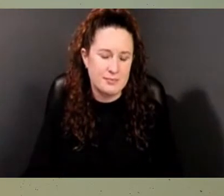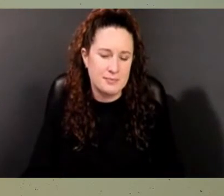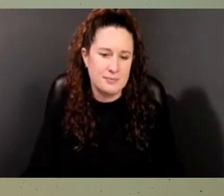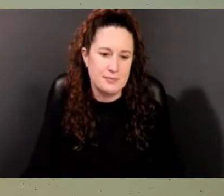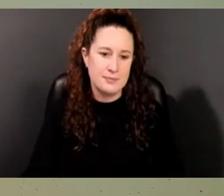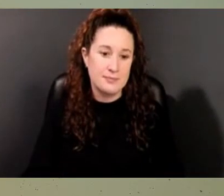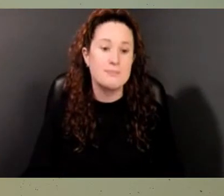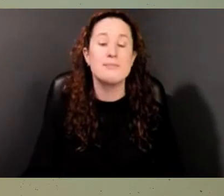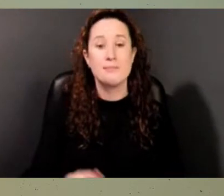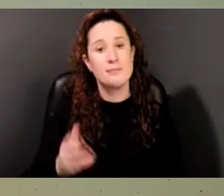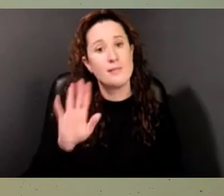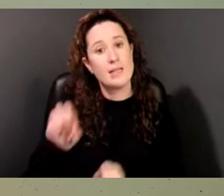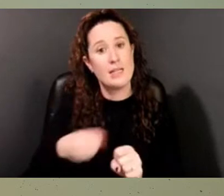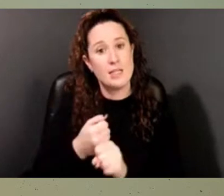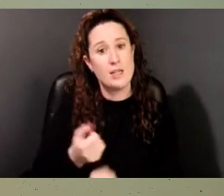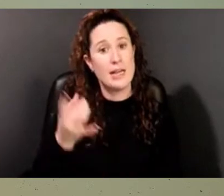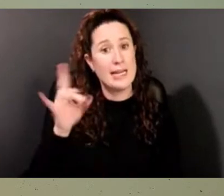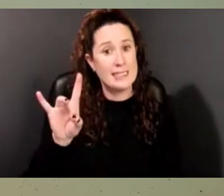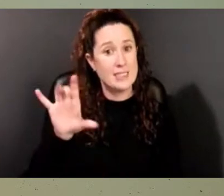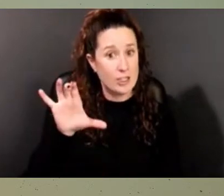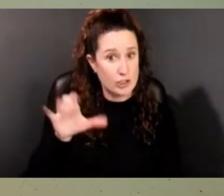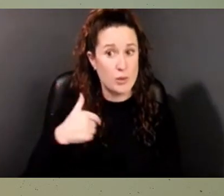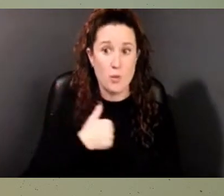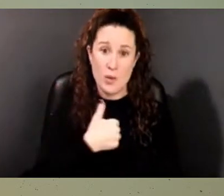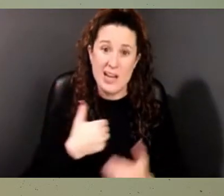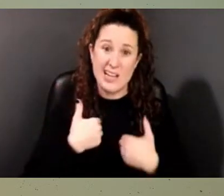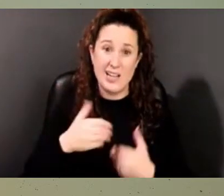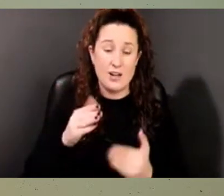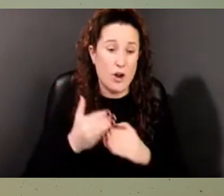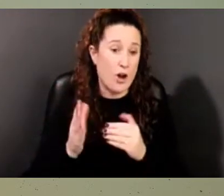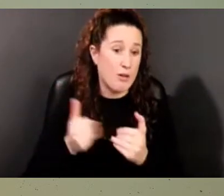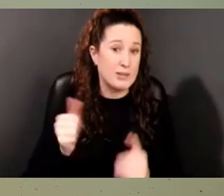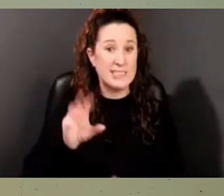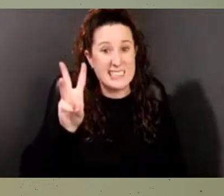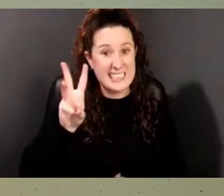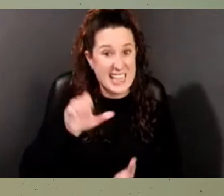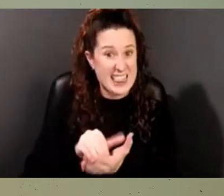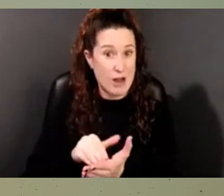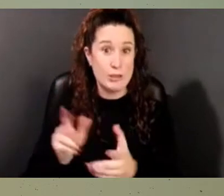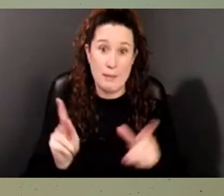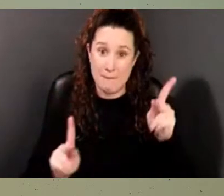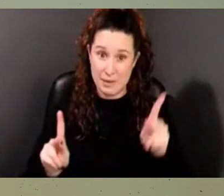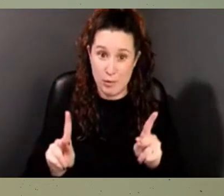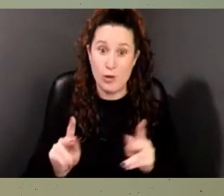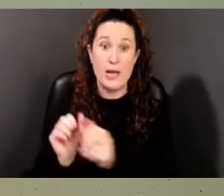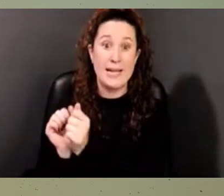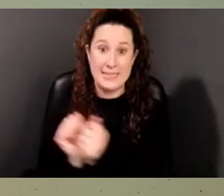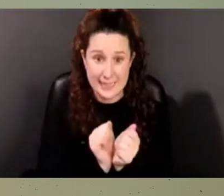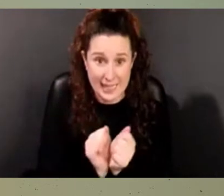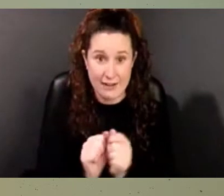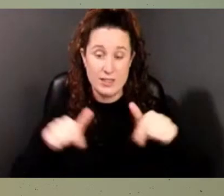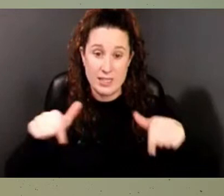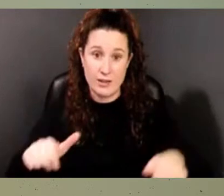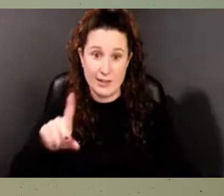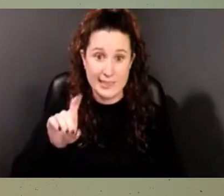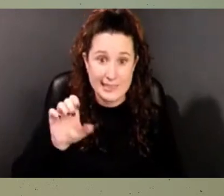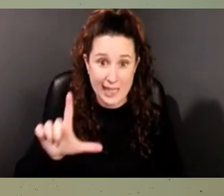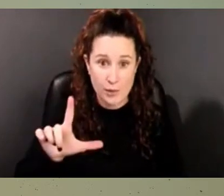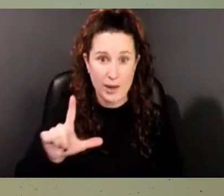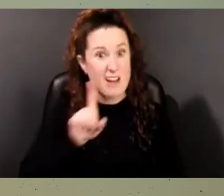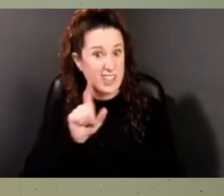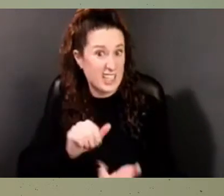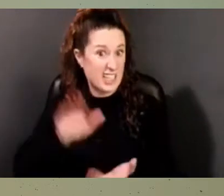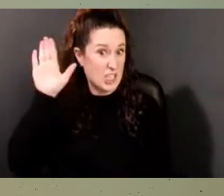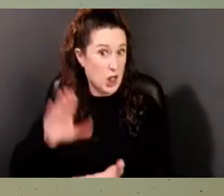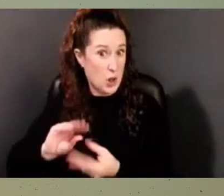by 1800, there were about 6,000 people enslaved in Delaware. That's a very low number when you look at Maryland and some of the other